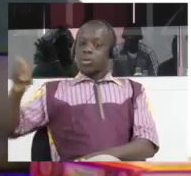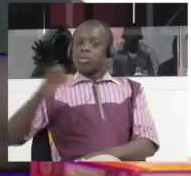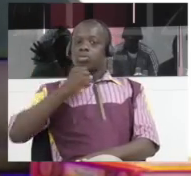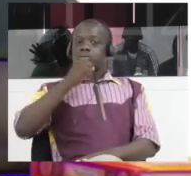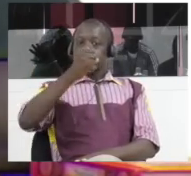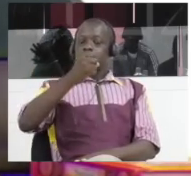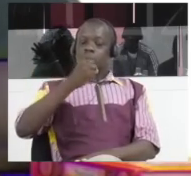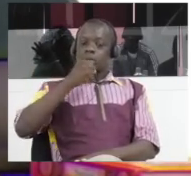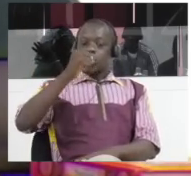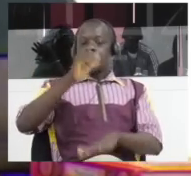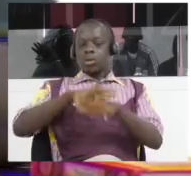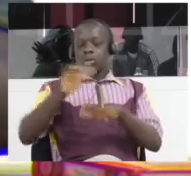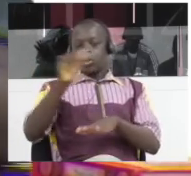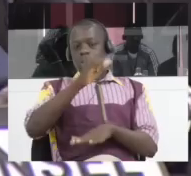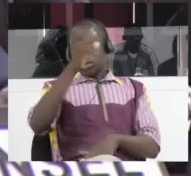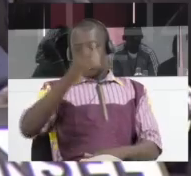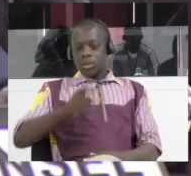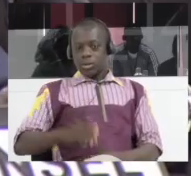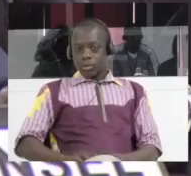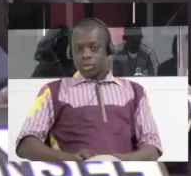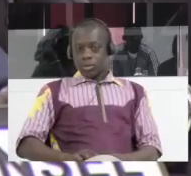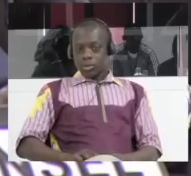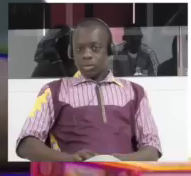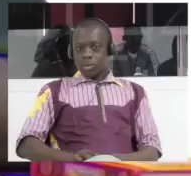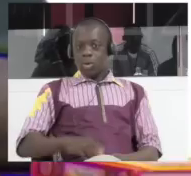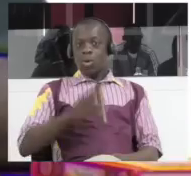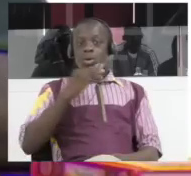the journalists on the other side. Who asked you?